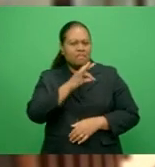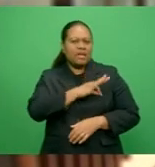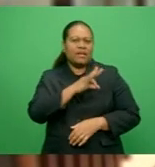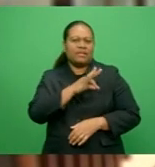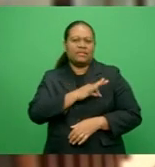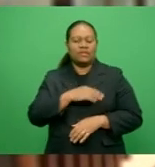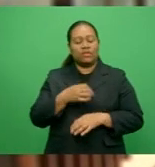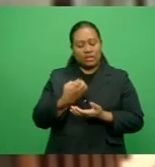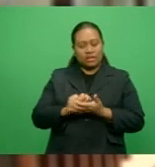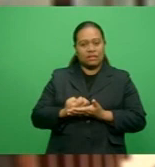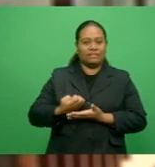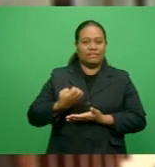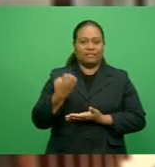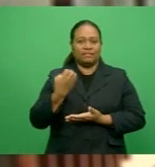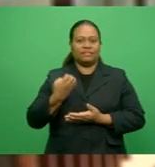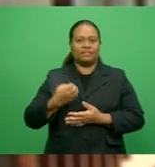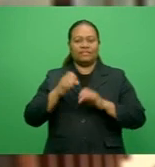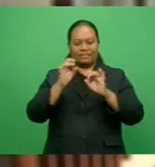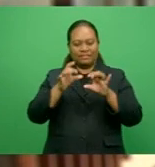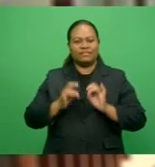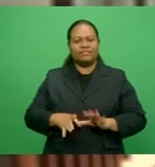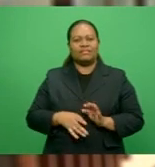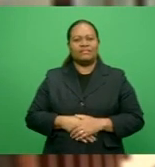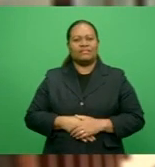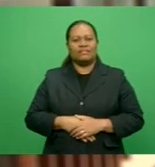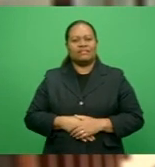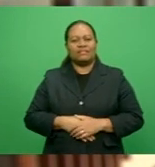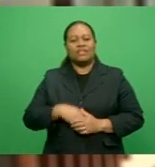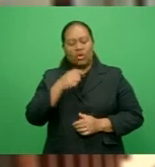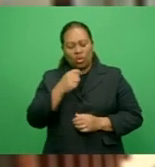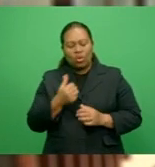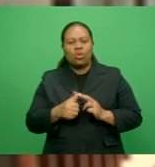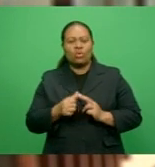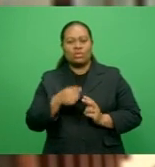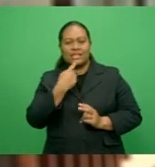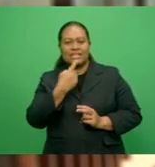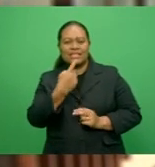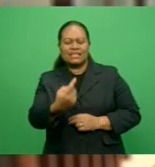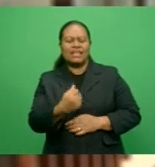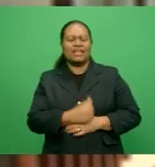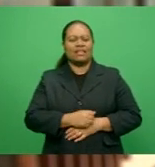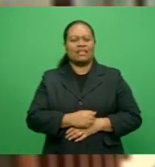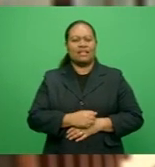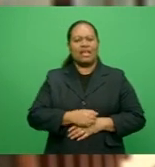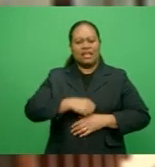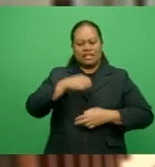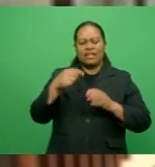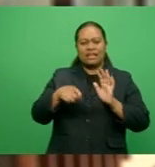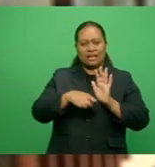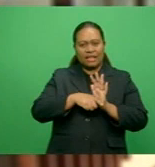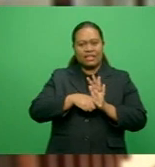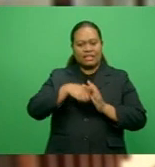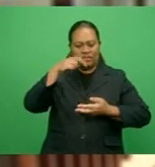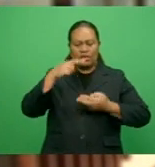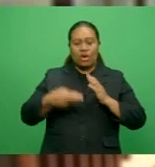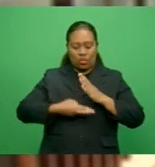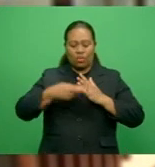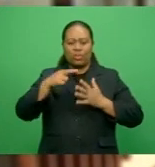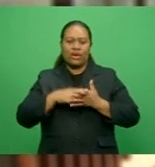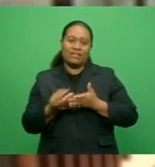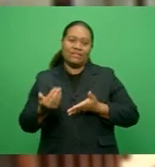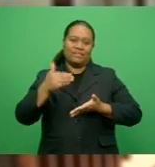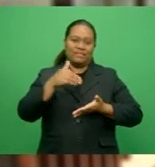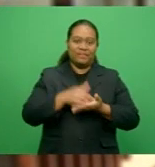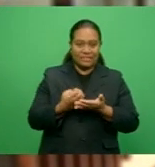the Australian economy. She also mentioned lower cash rates and negative rates as other options and added that